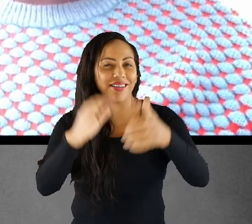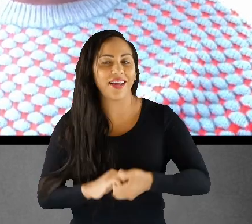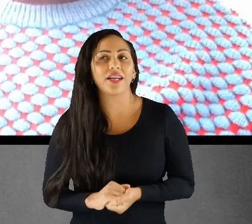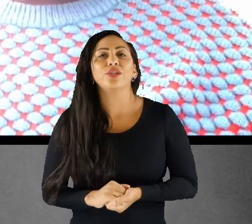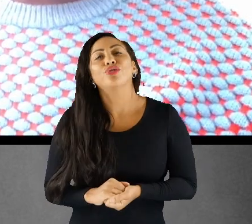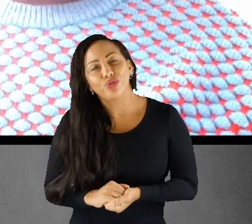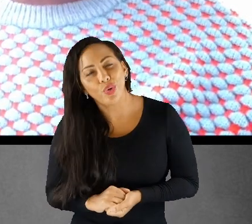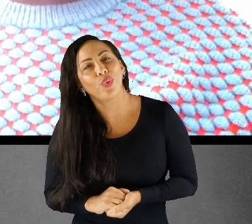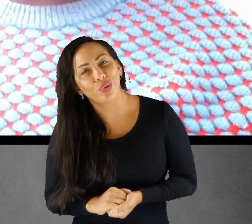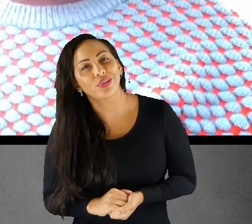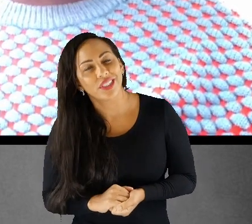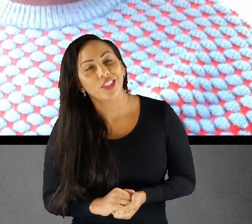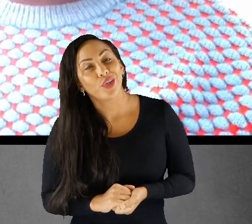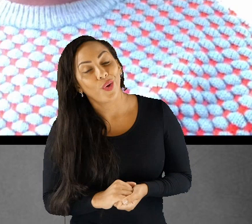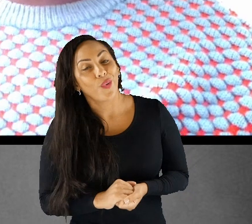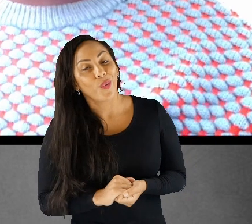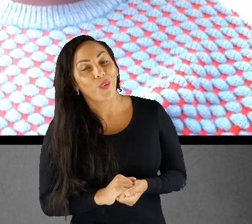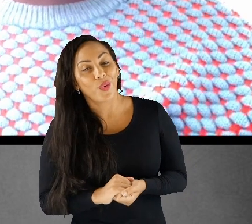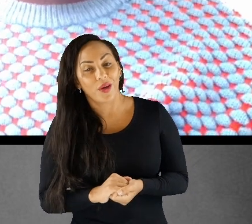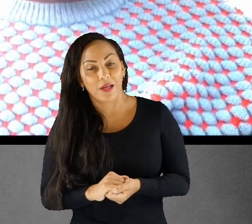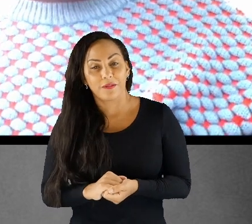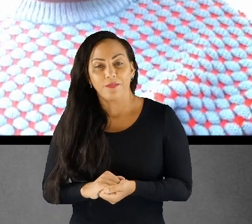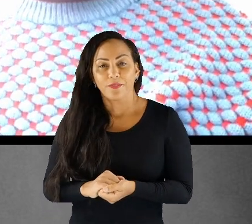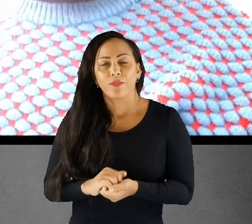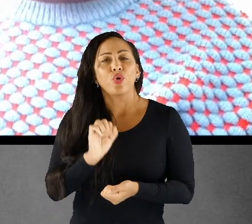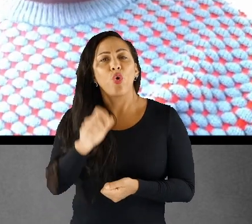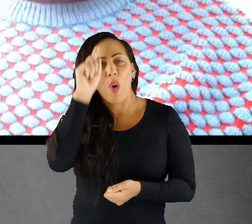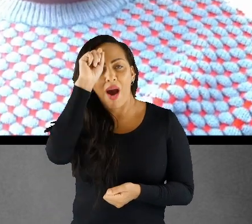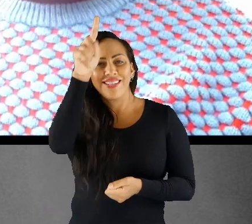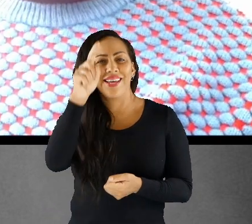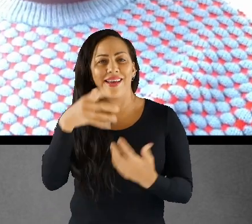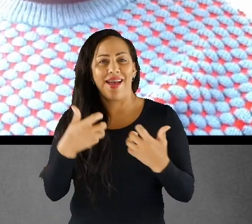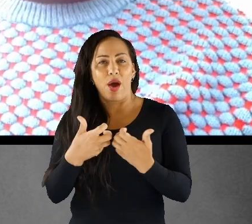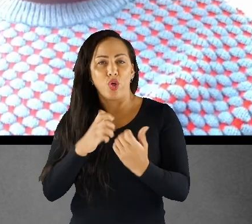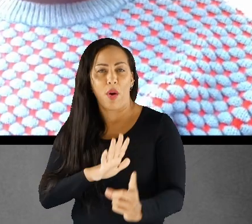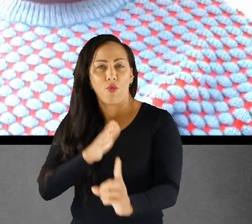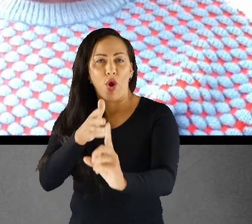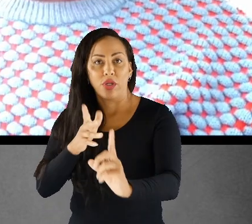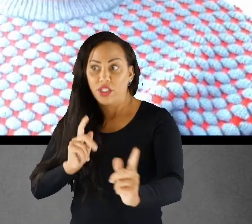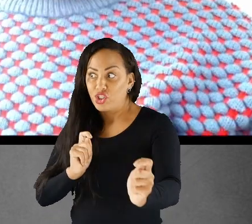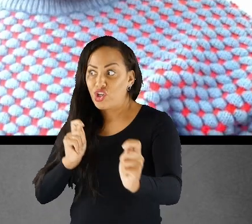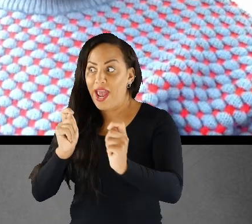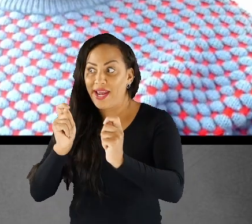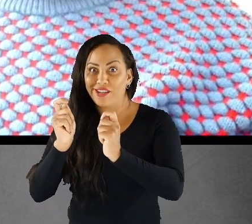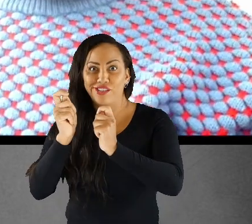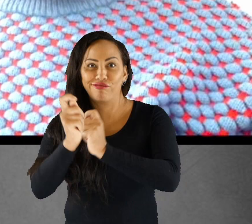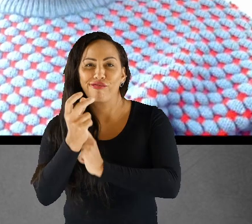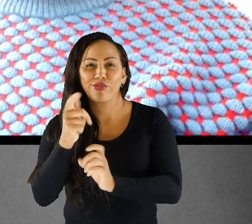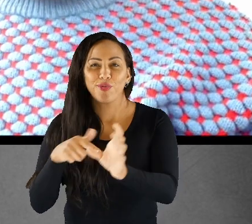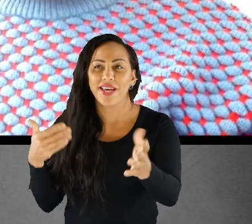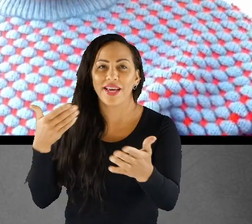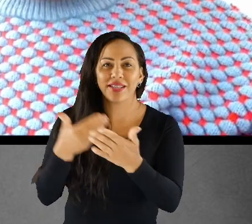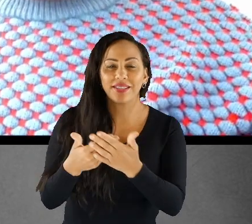kind of like the approach to your ideas, has it kind of evolved over the last few years in terms of what